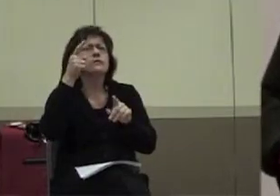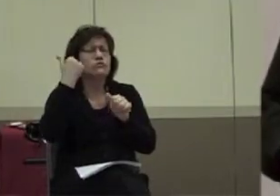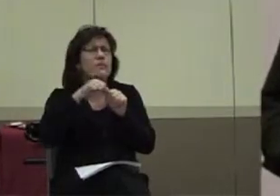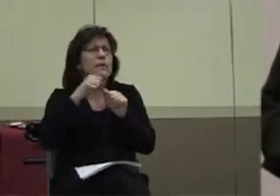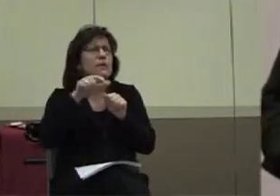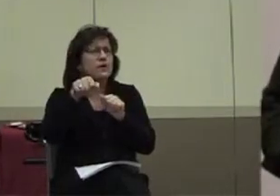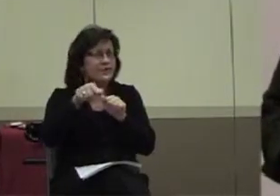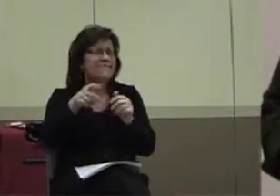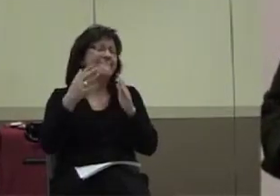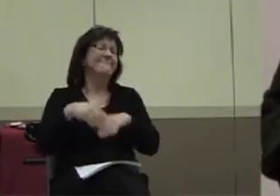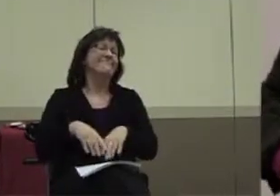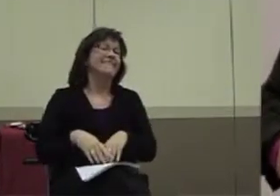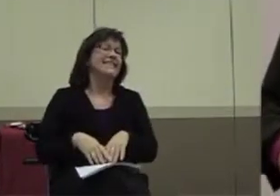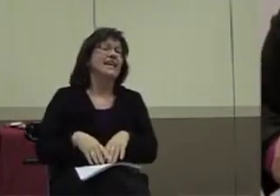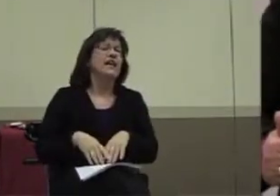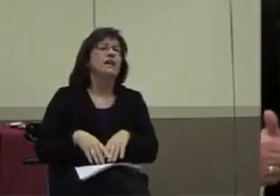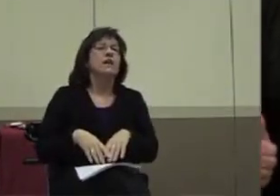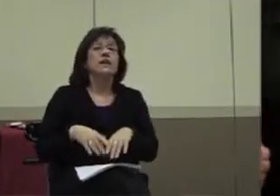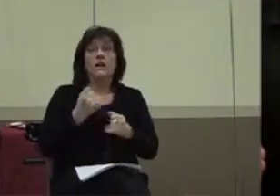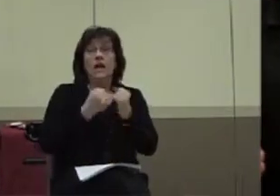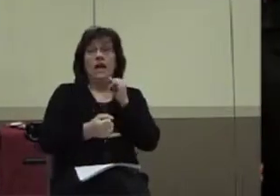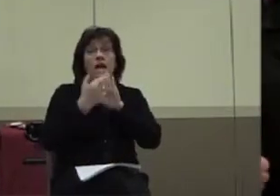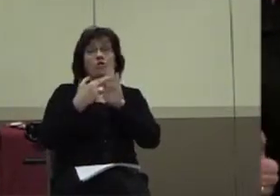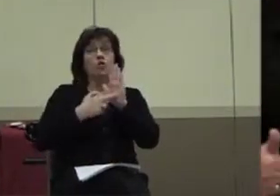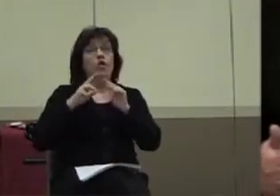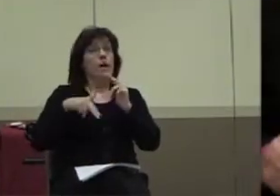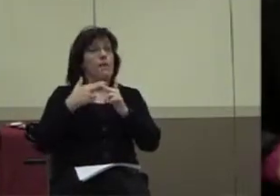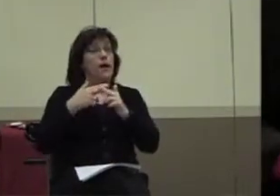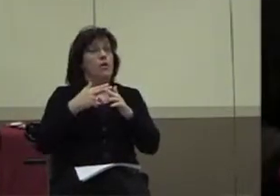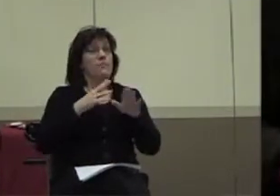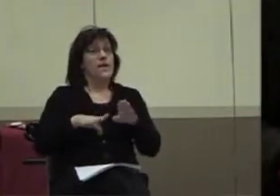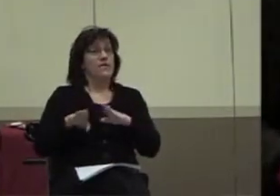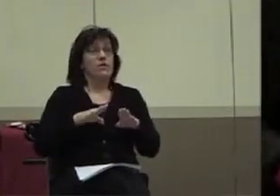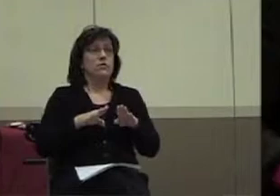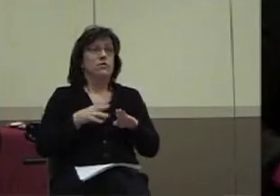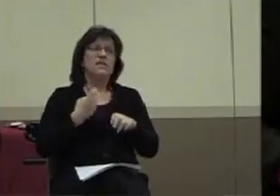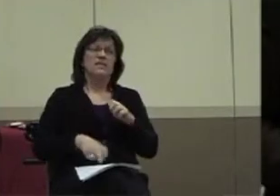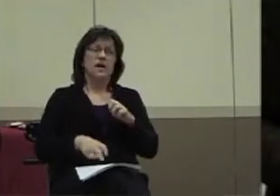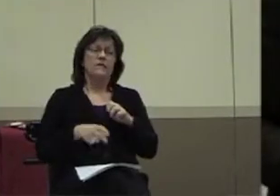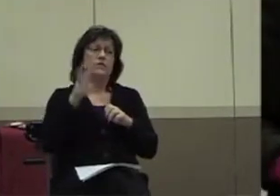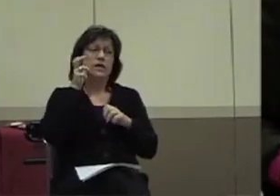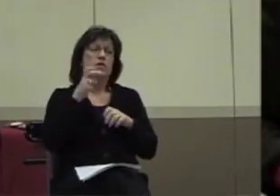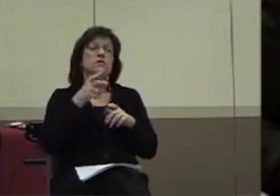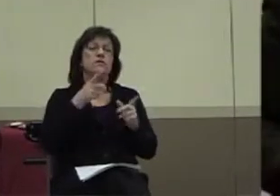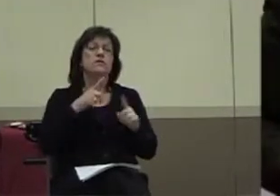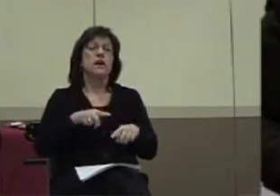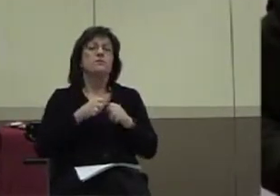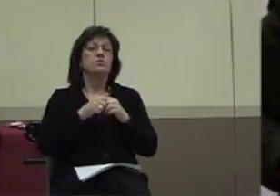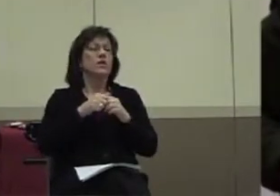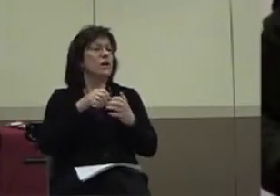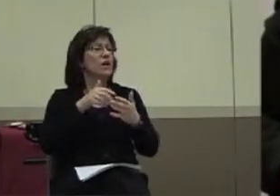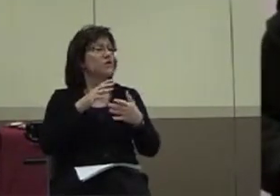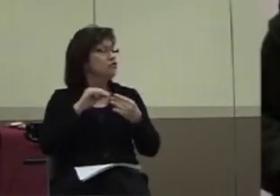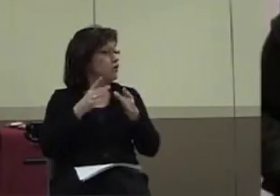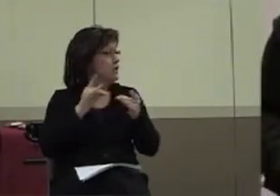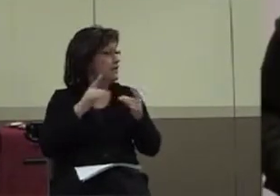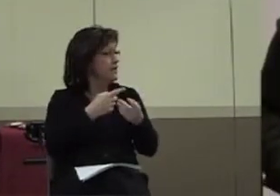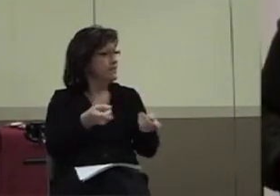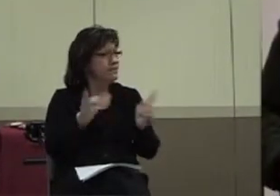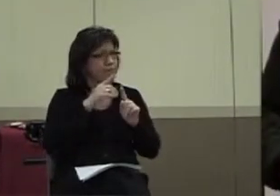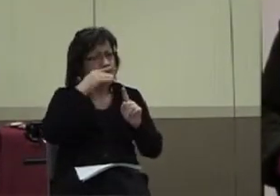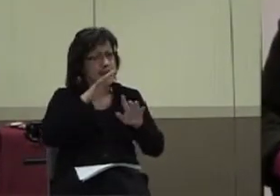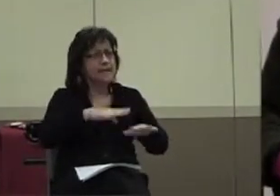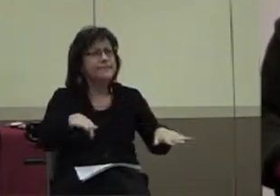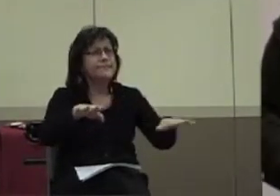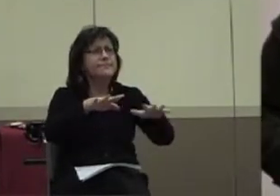about behavior, it's a tough one to hear, and it comes with a story. Shores, Gunter, and Jack sat around in classrooms